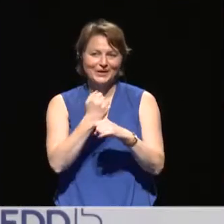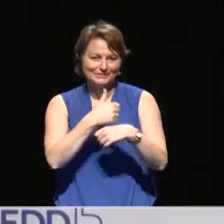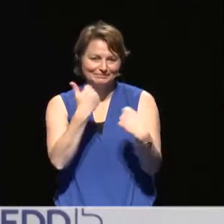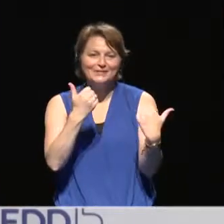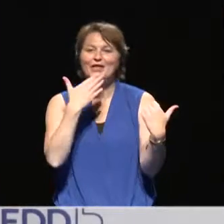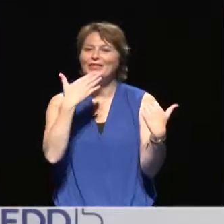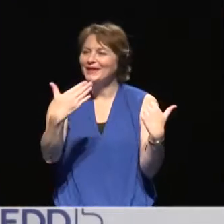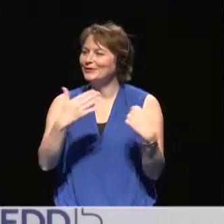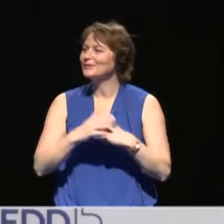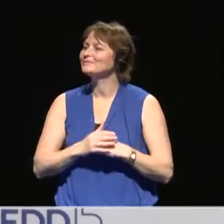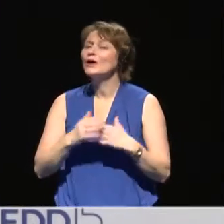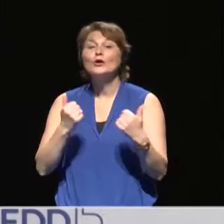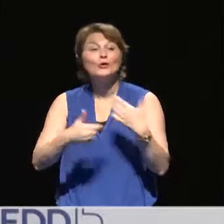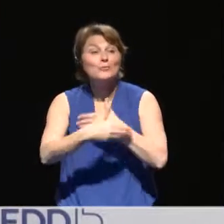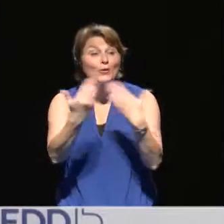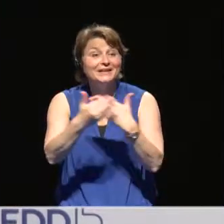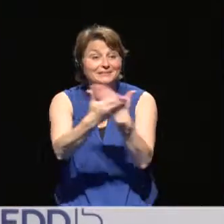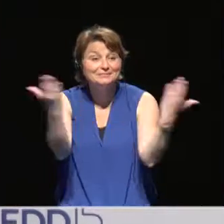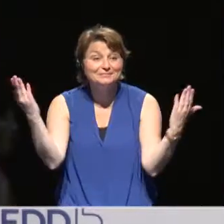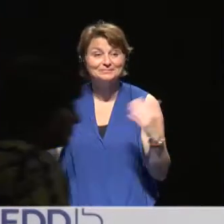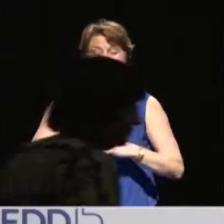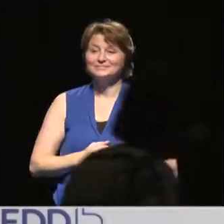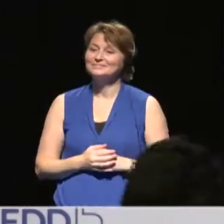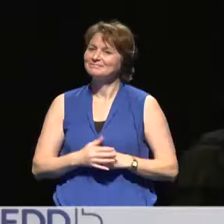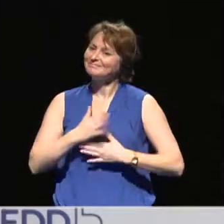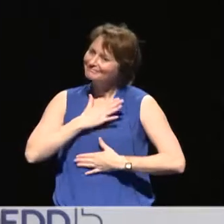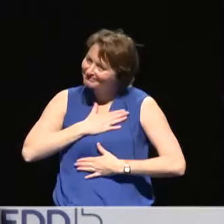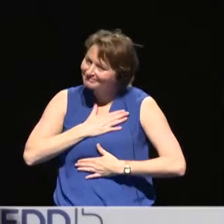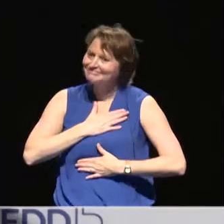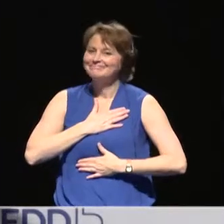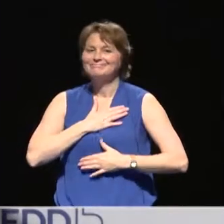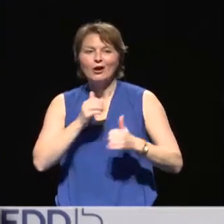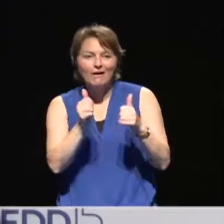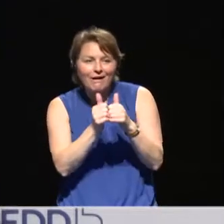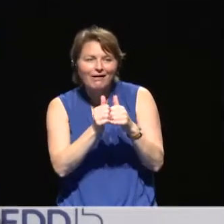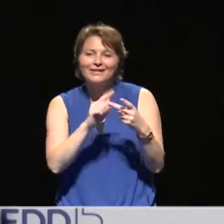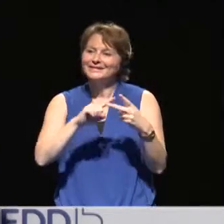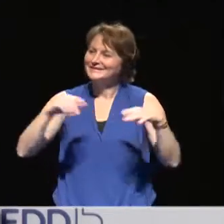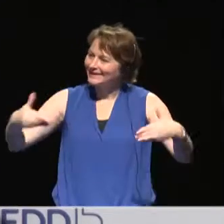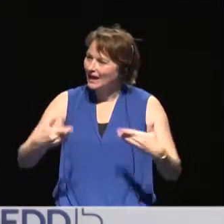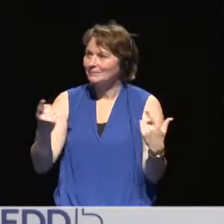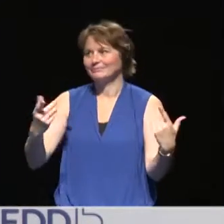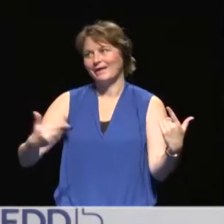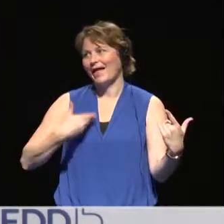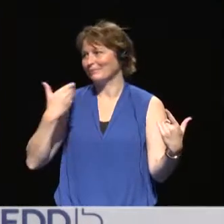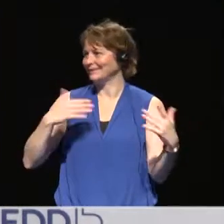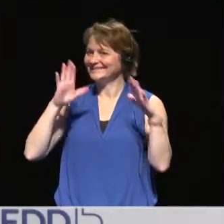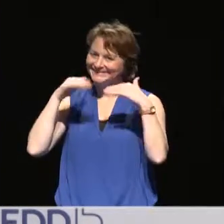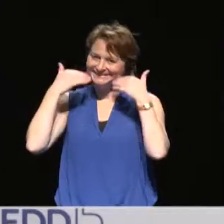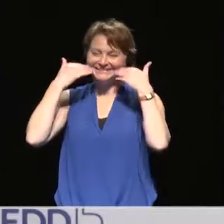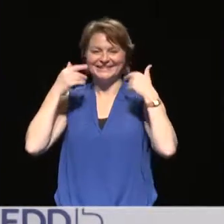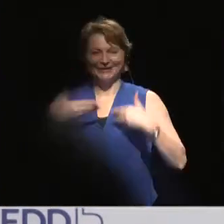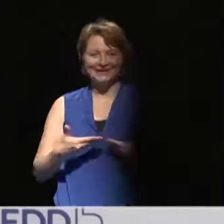Thank you. Thank you, Davor. Good morning, everyone. Dear colleagues and guests, I'm very pleased to be here today. I'm Elly